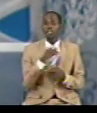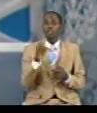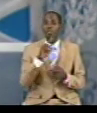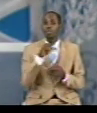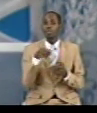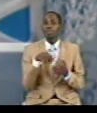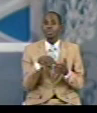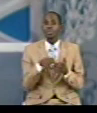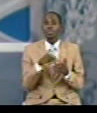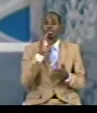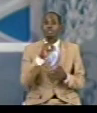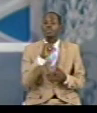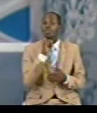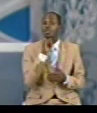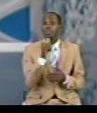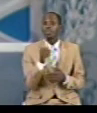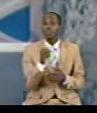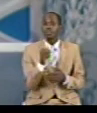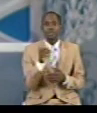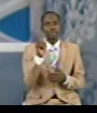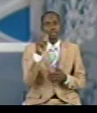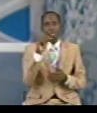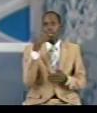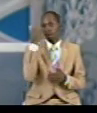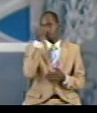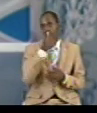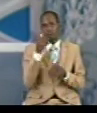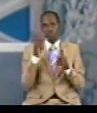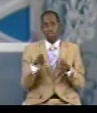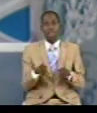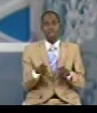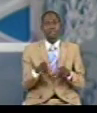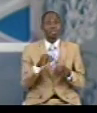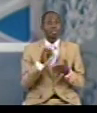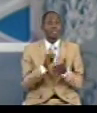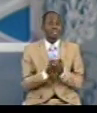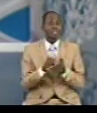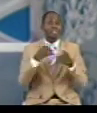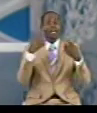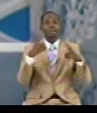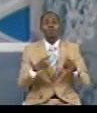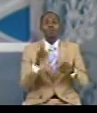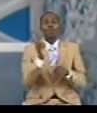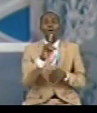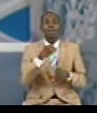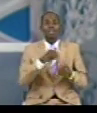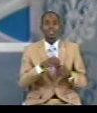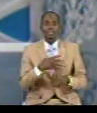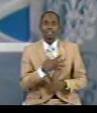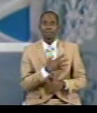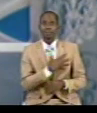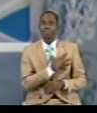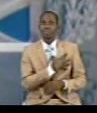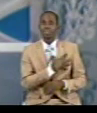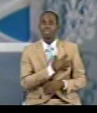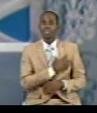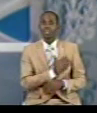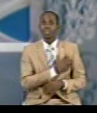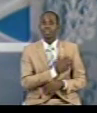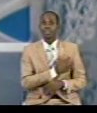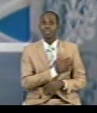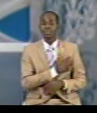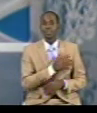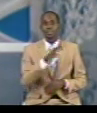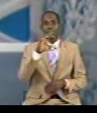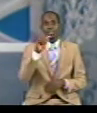not in Africa. I'm telling you what happened in faraway Canada. A white man, a Canadian. The